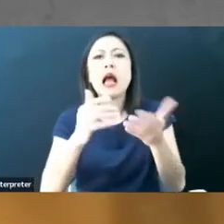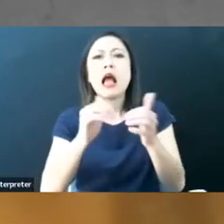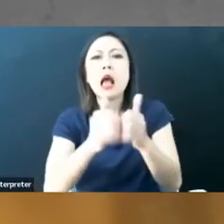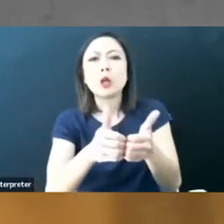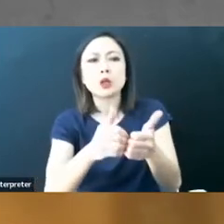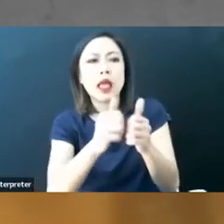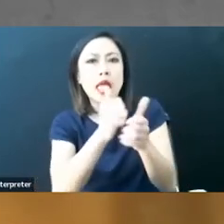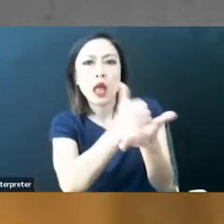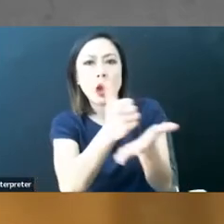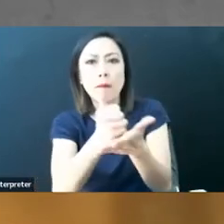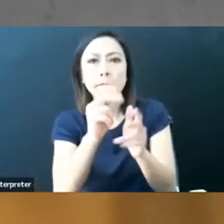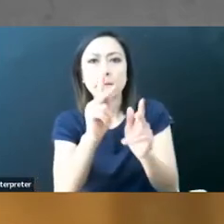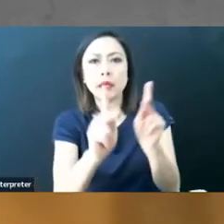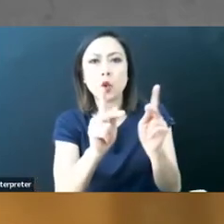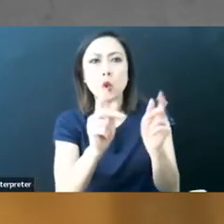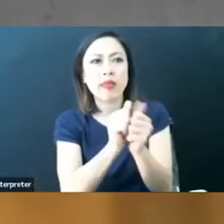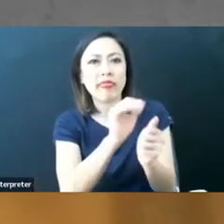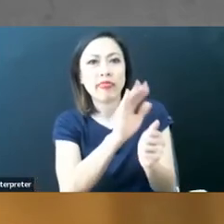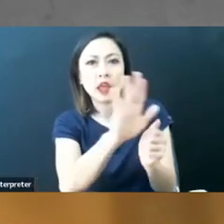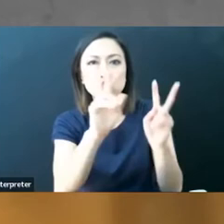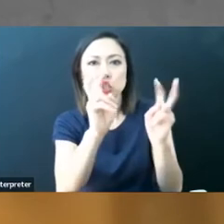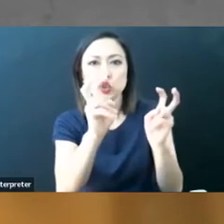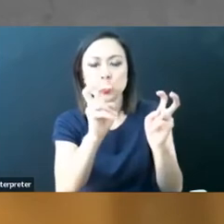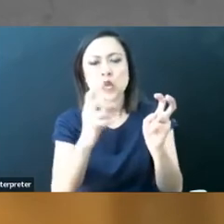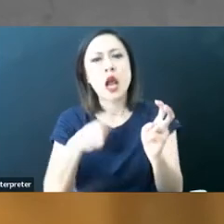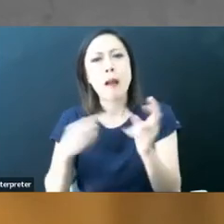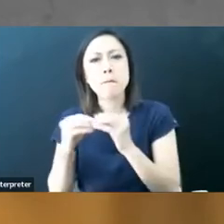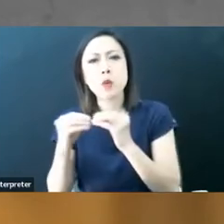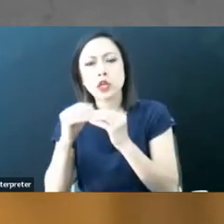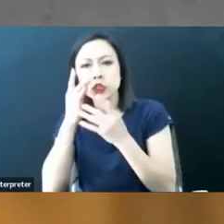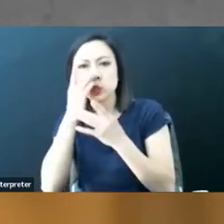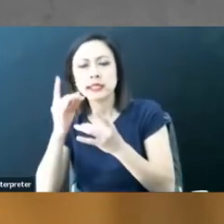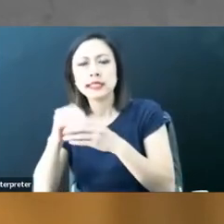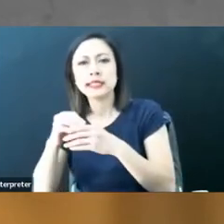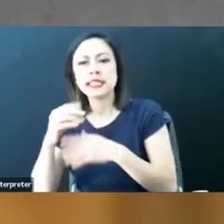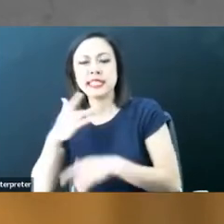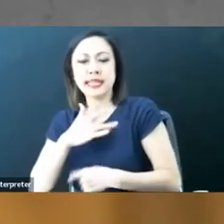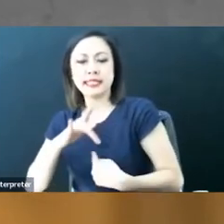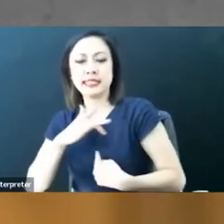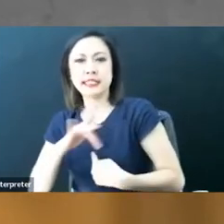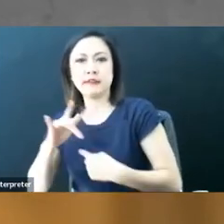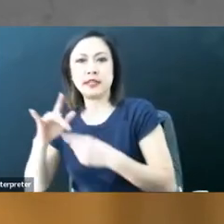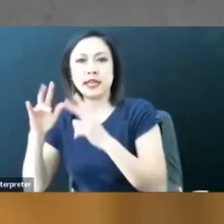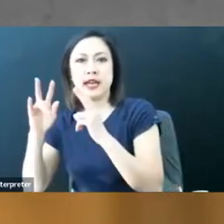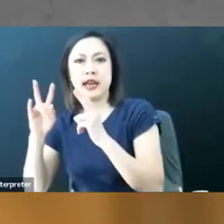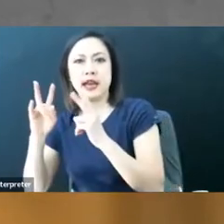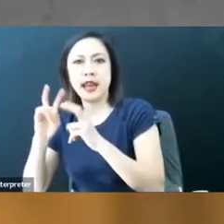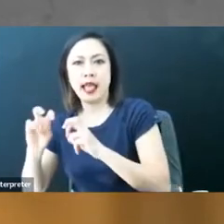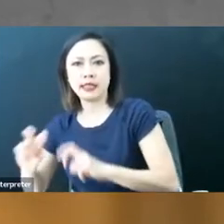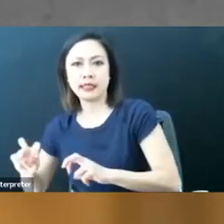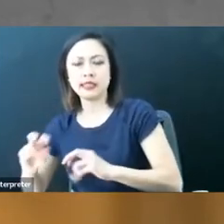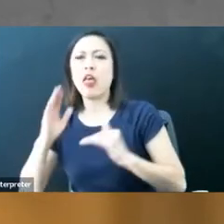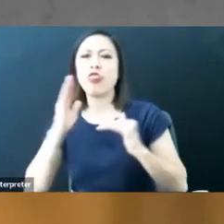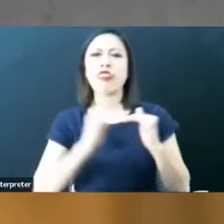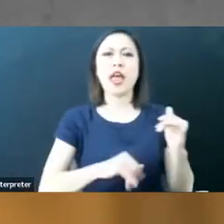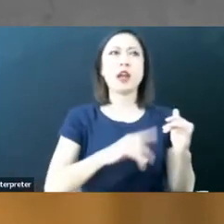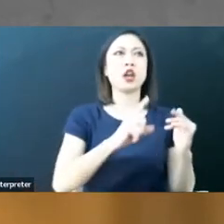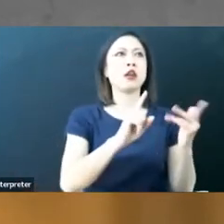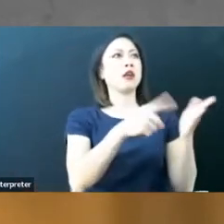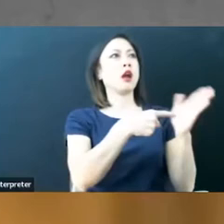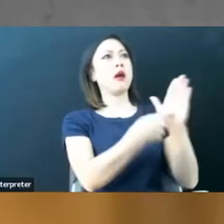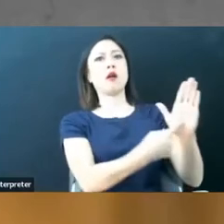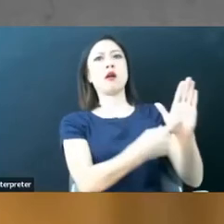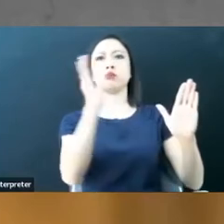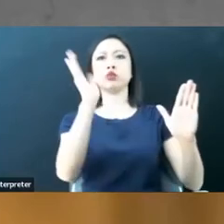I'm much more interested in sensitivity analysis than I am a flat presentation about what is the answer. Because what you're trying to do